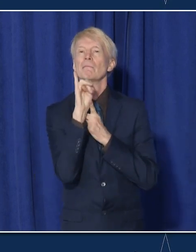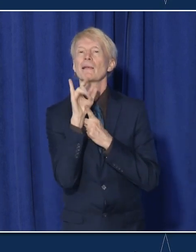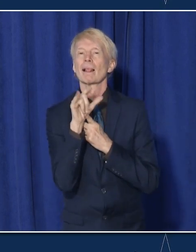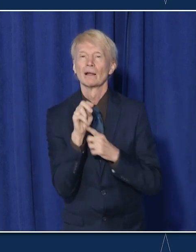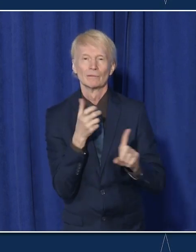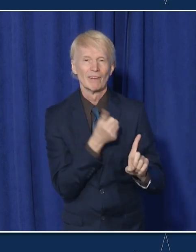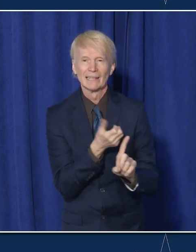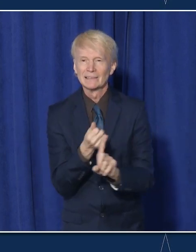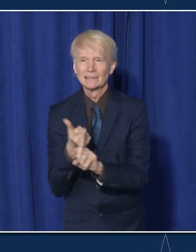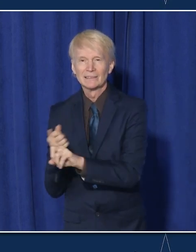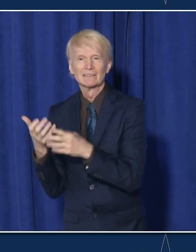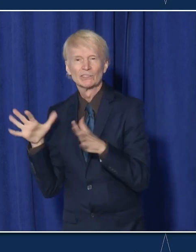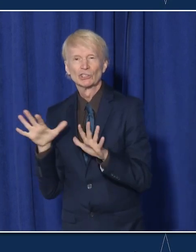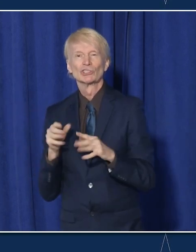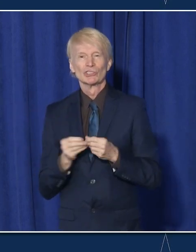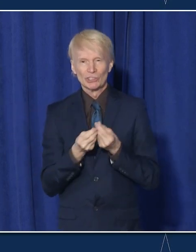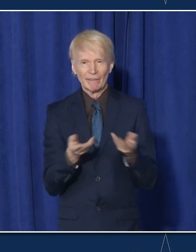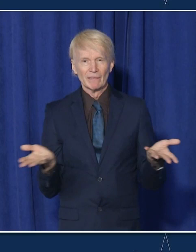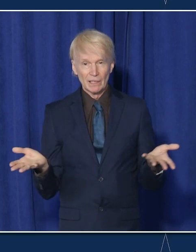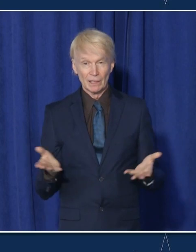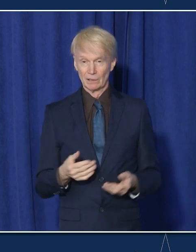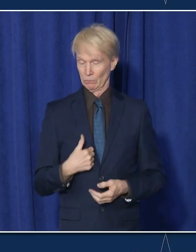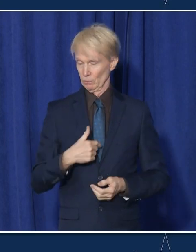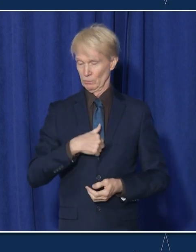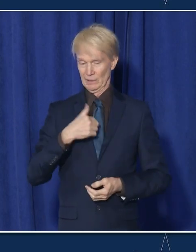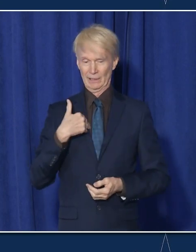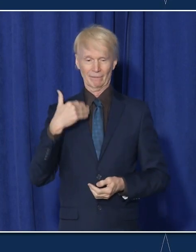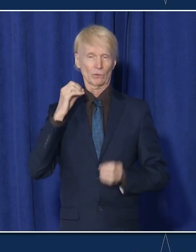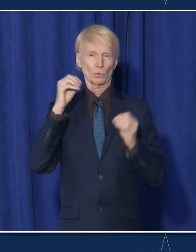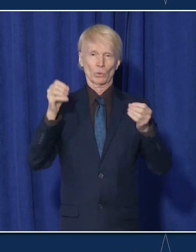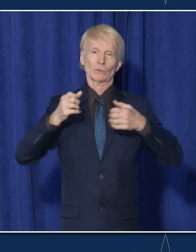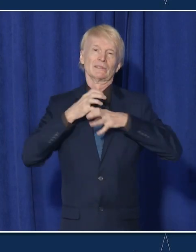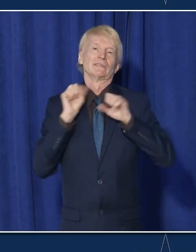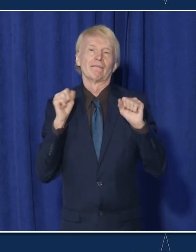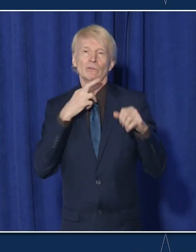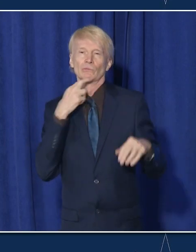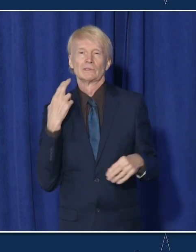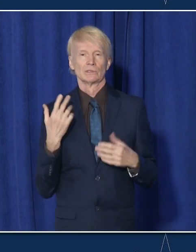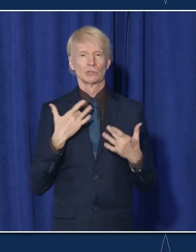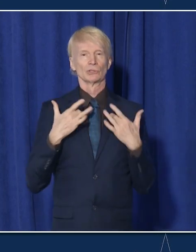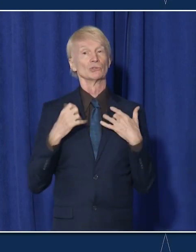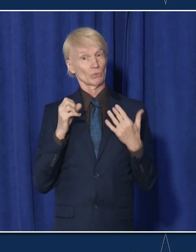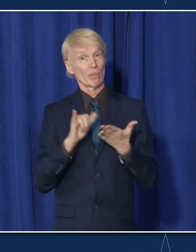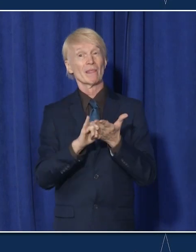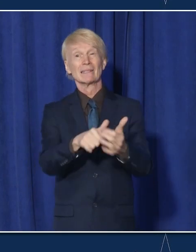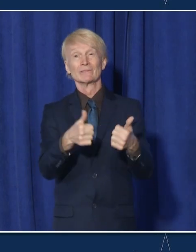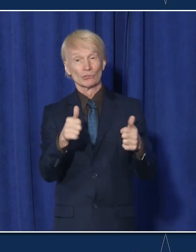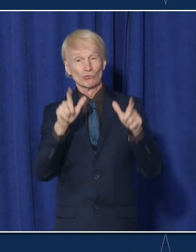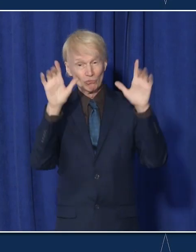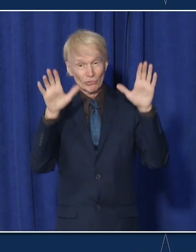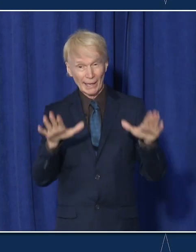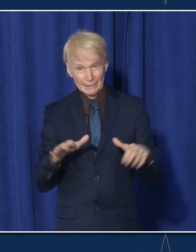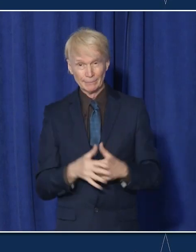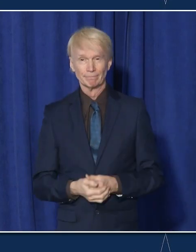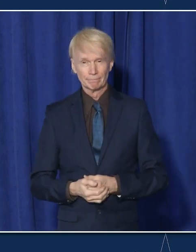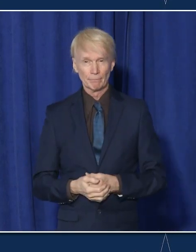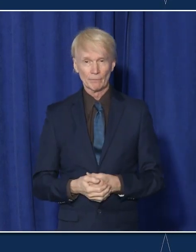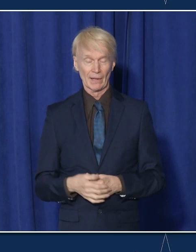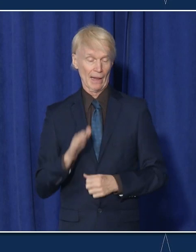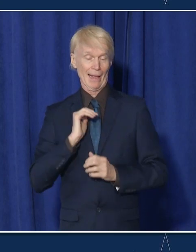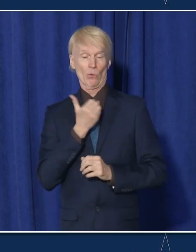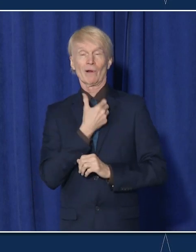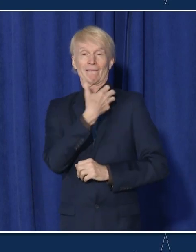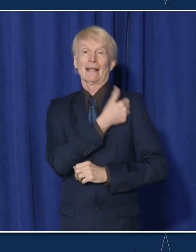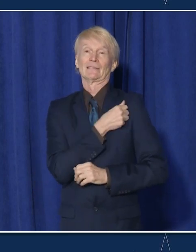been given. No safety concerns, and really, really good effectiveness. So this has been great. Our